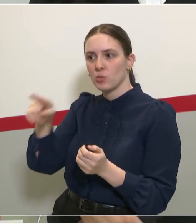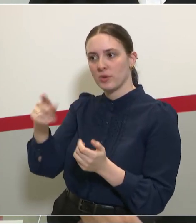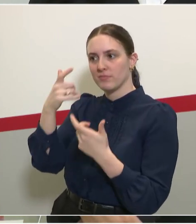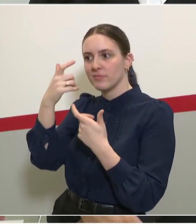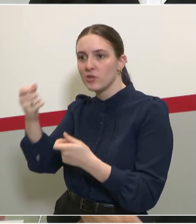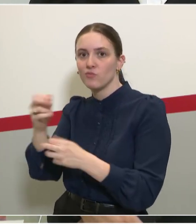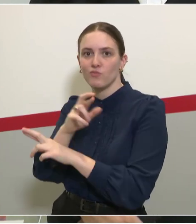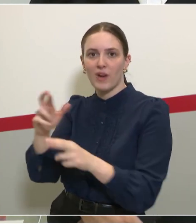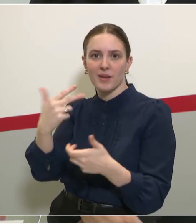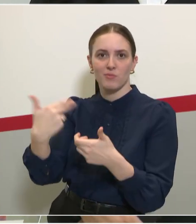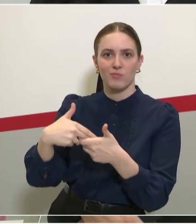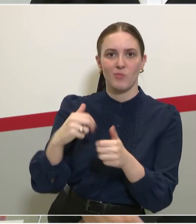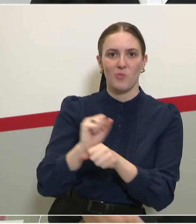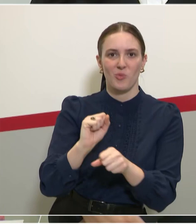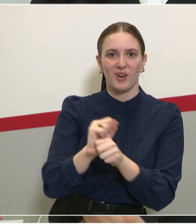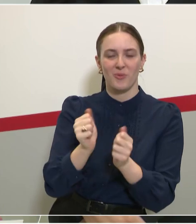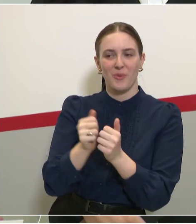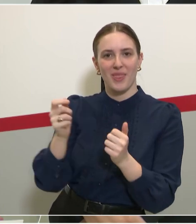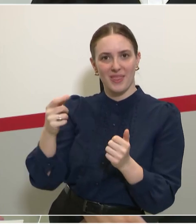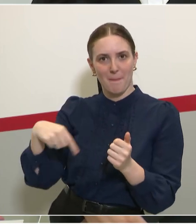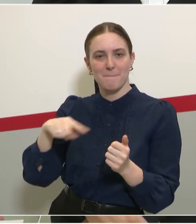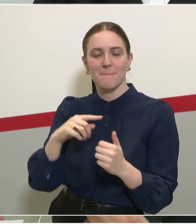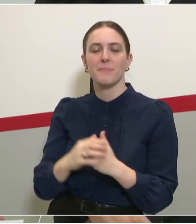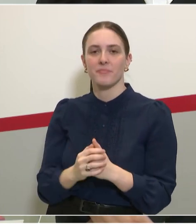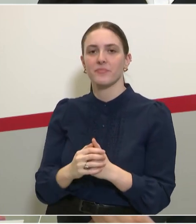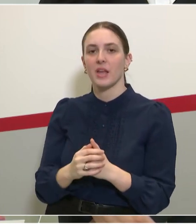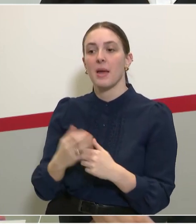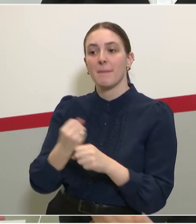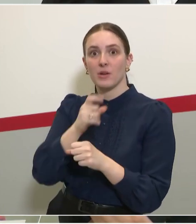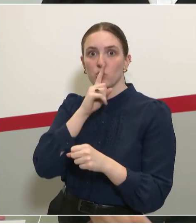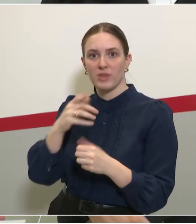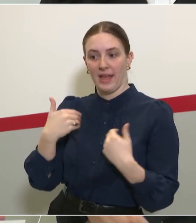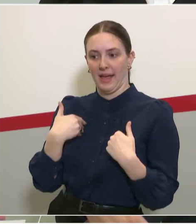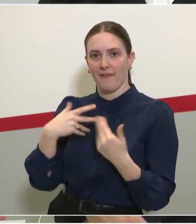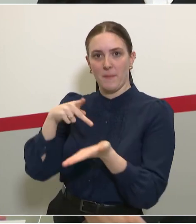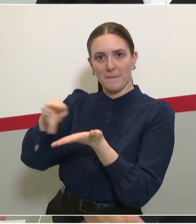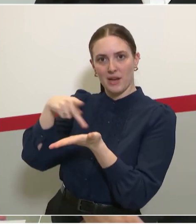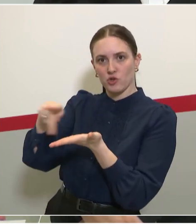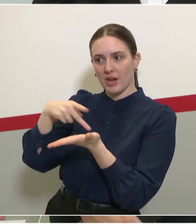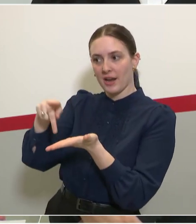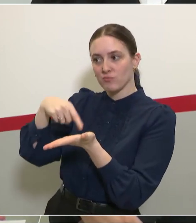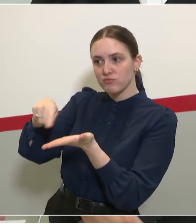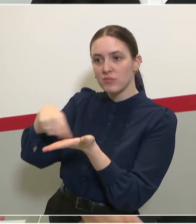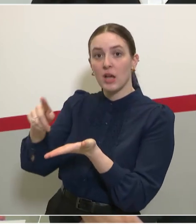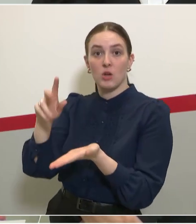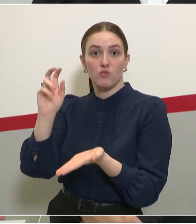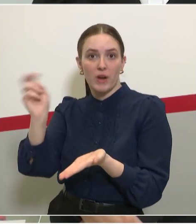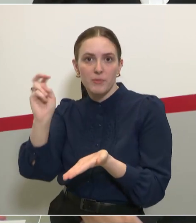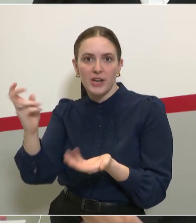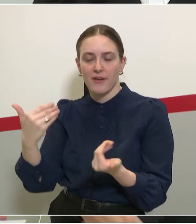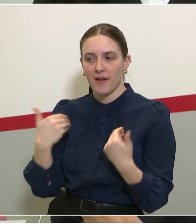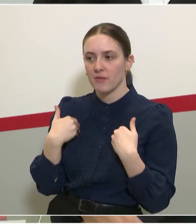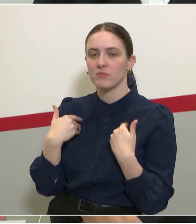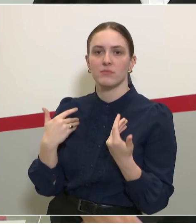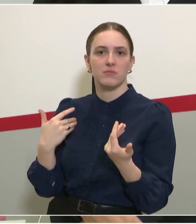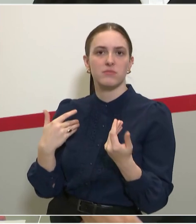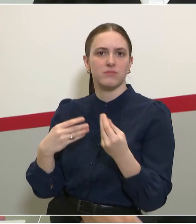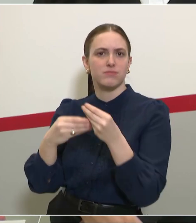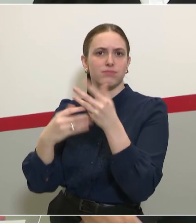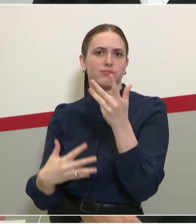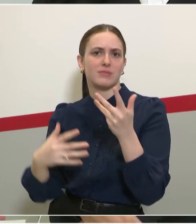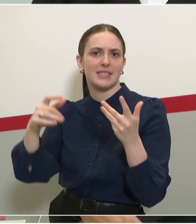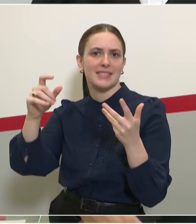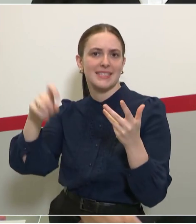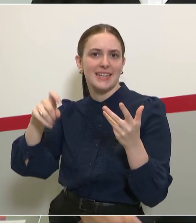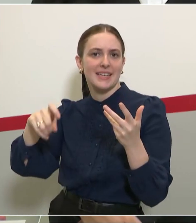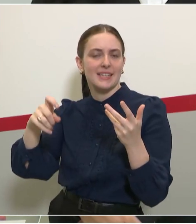them. They are making sure they're getting their paychecks, transportation, and all of the needs